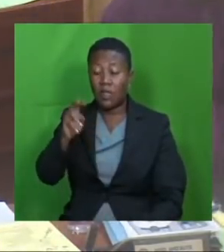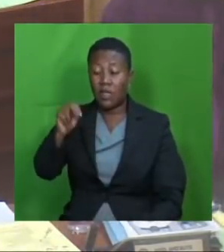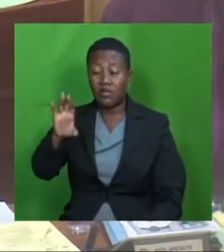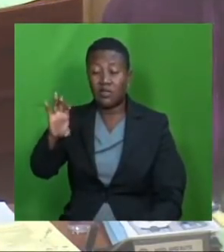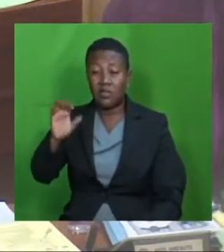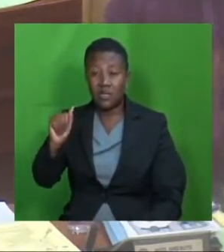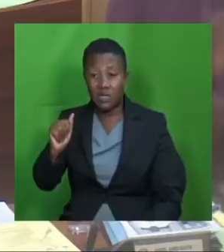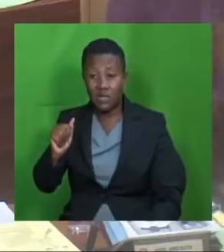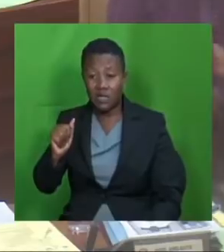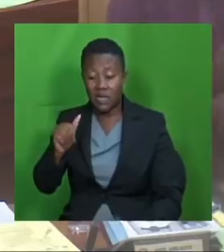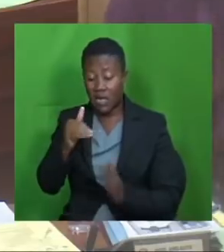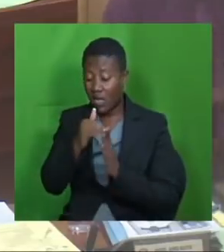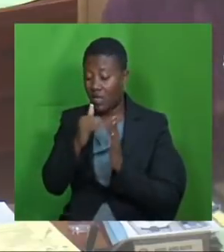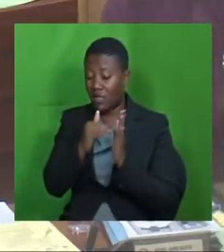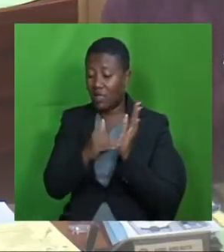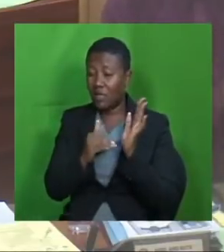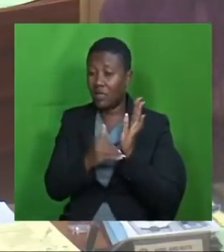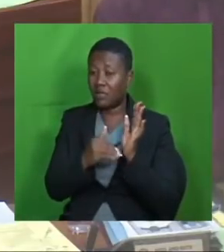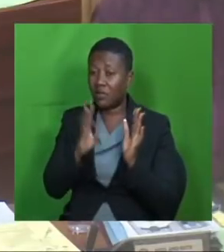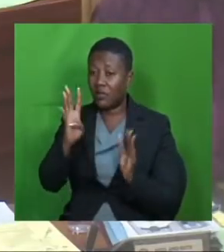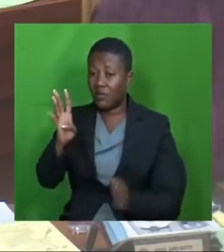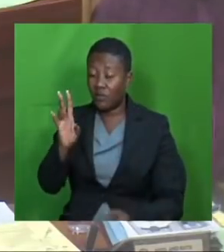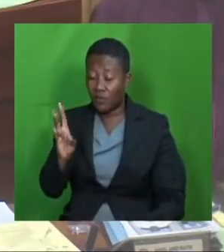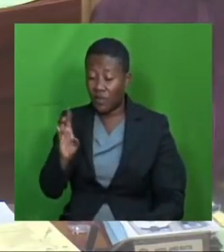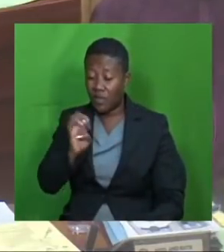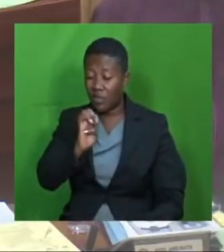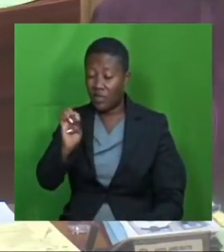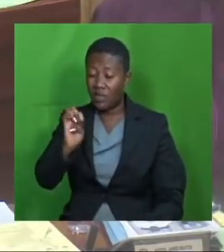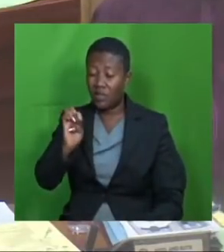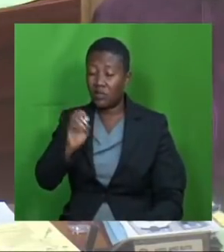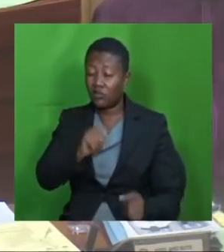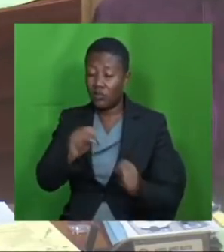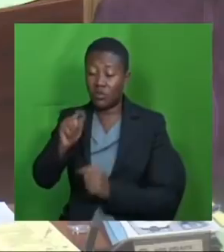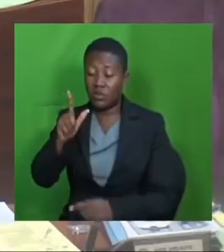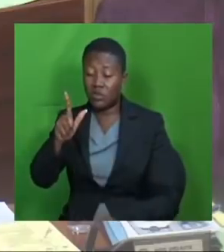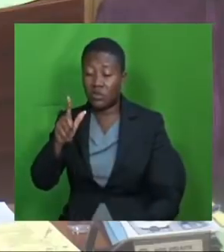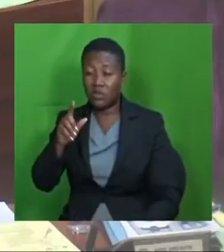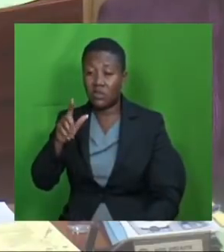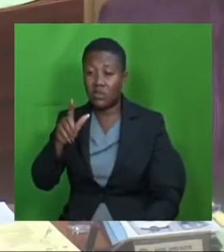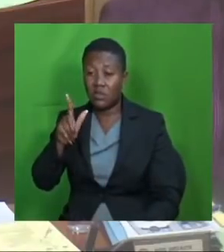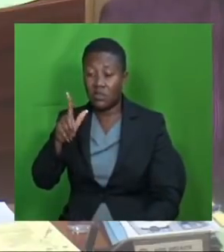Item 47, E-Transaction Levy Services,